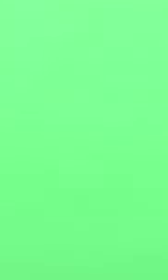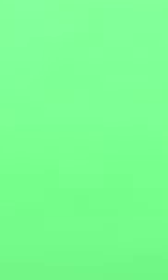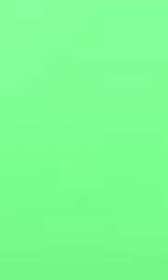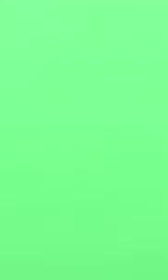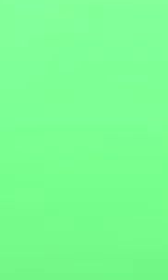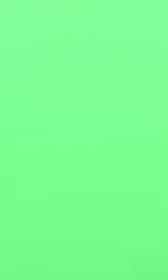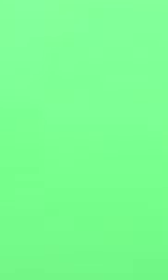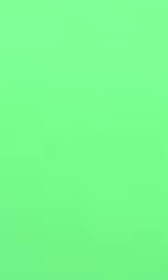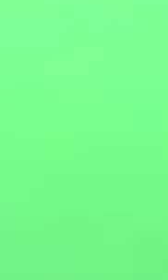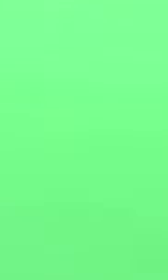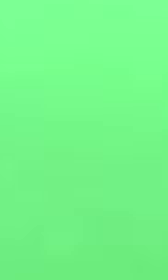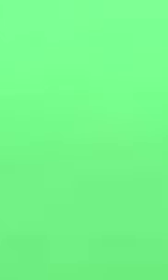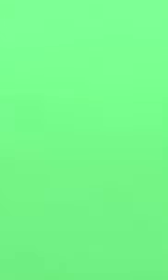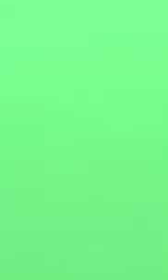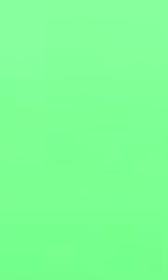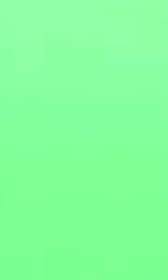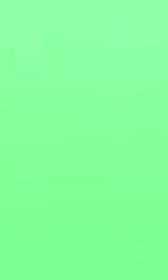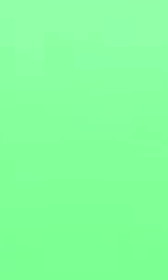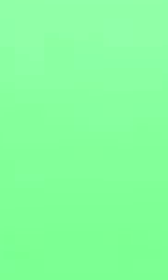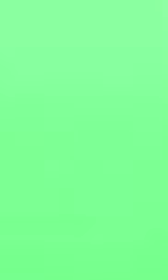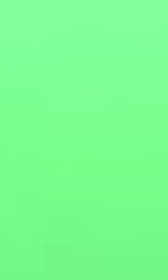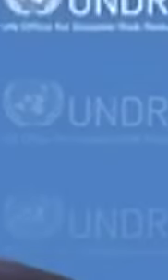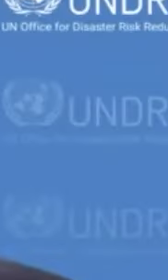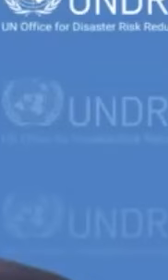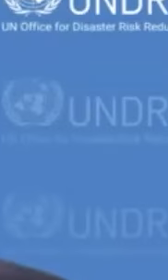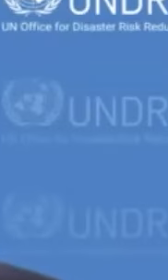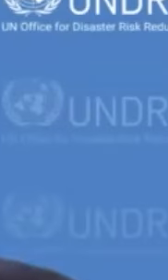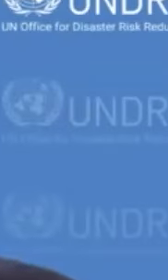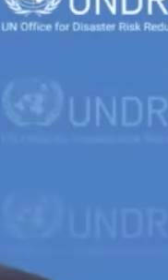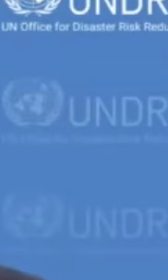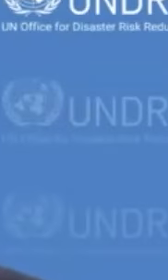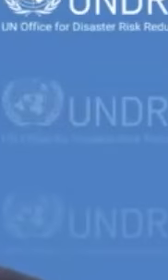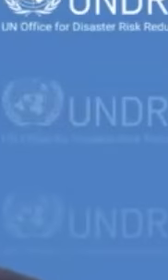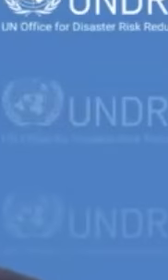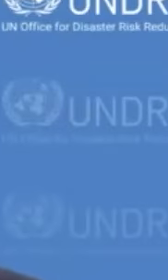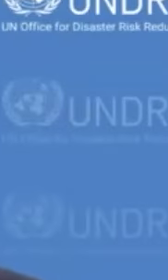Al-Khatib, Director of the UN Office for South-South Cooperation.